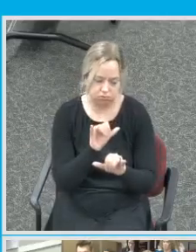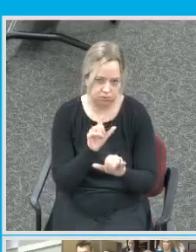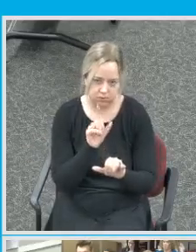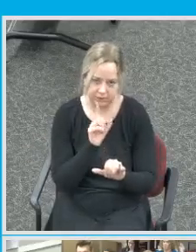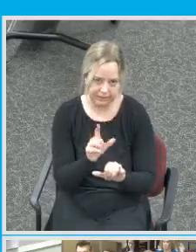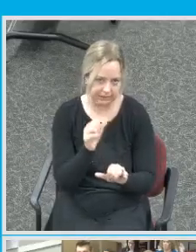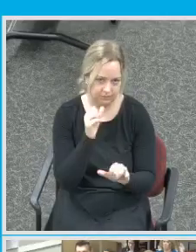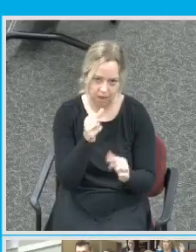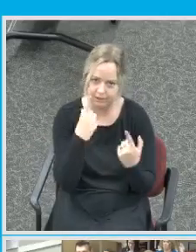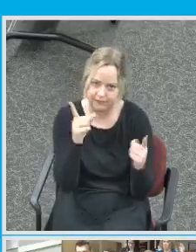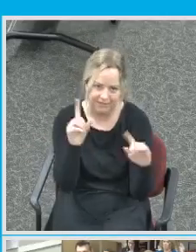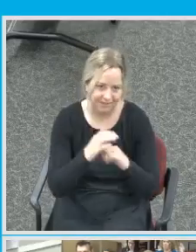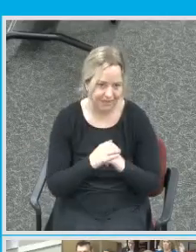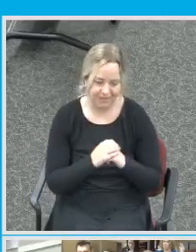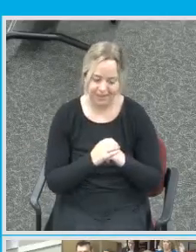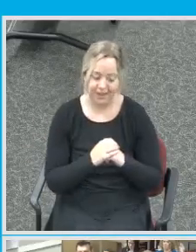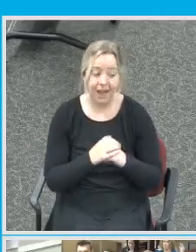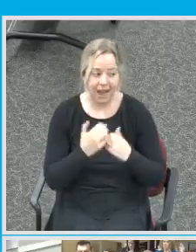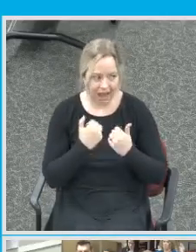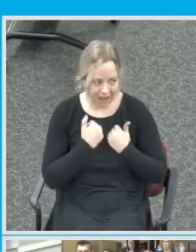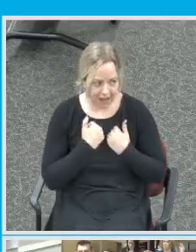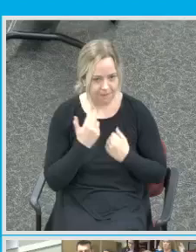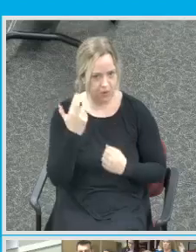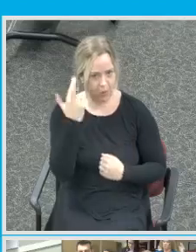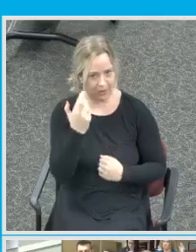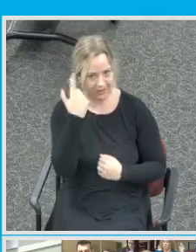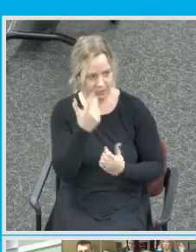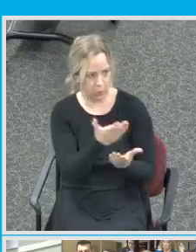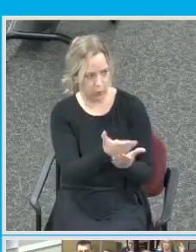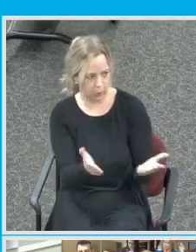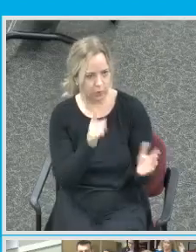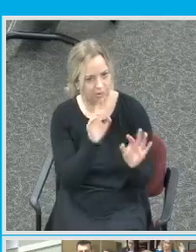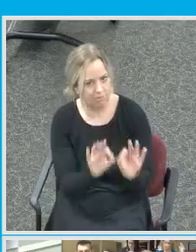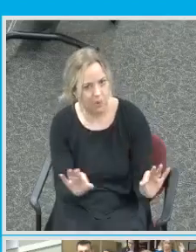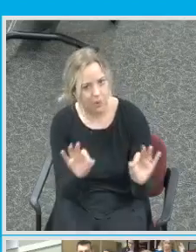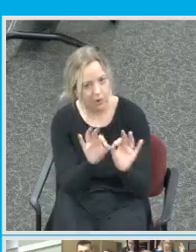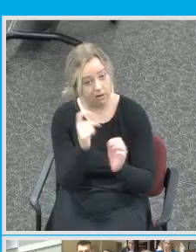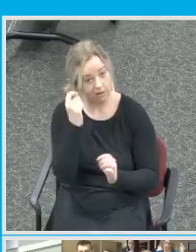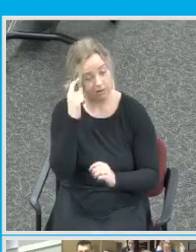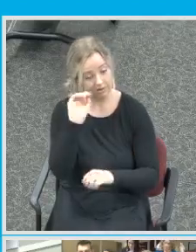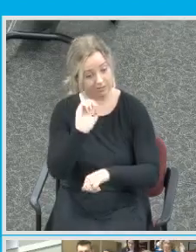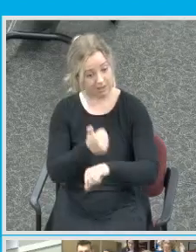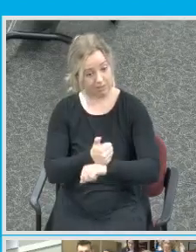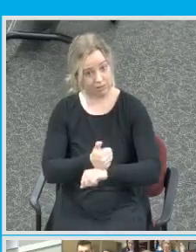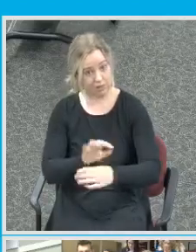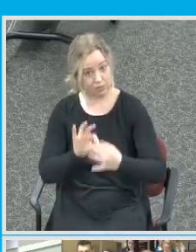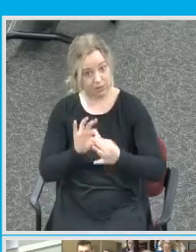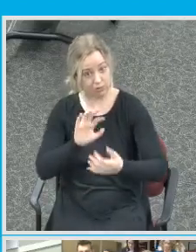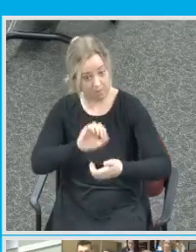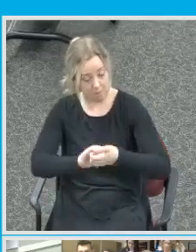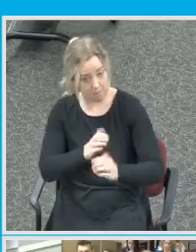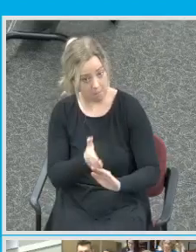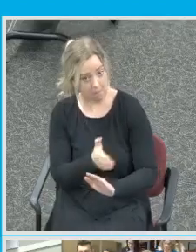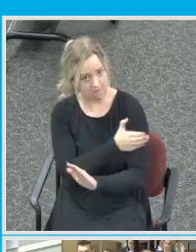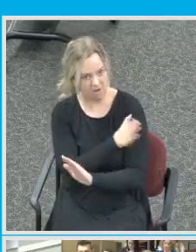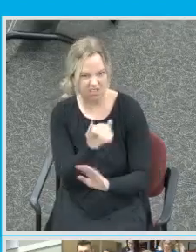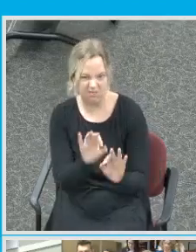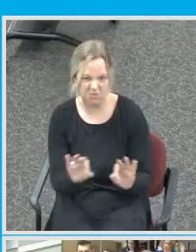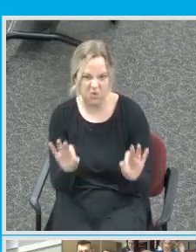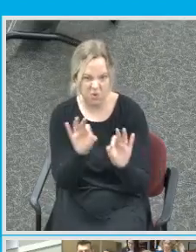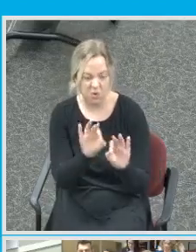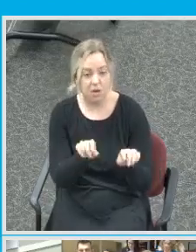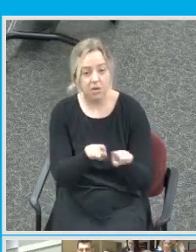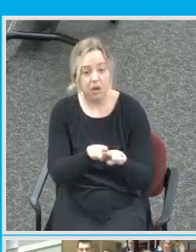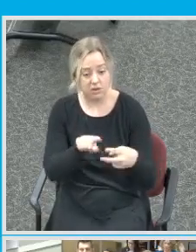there's a reason why you do what you do. And establishing those relationships ahead of time and doing what the title of this